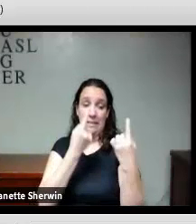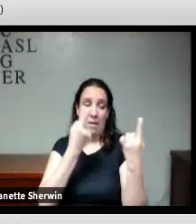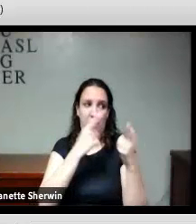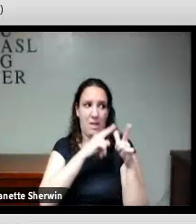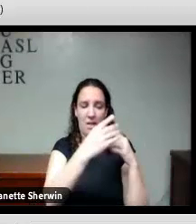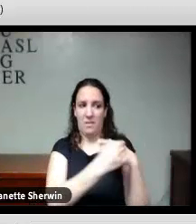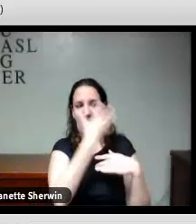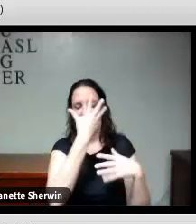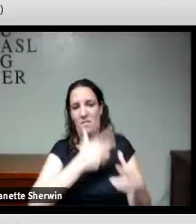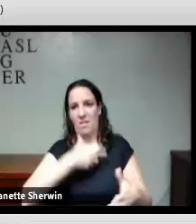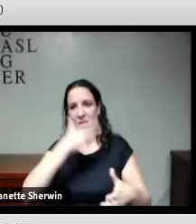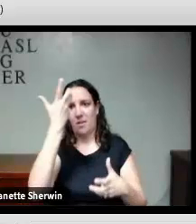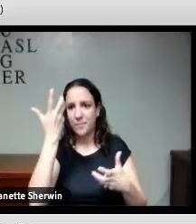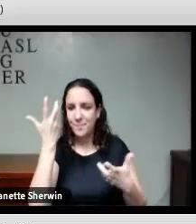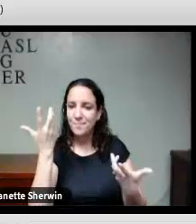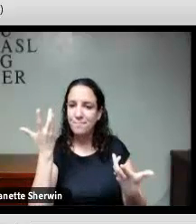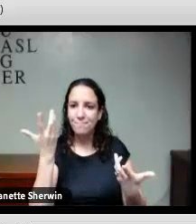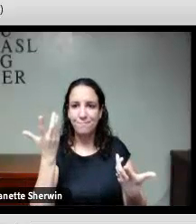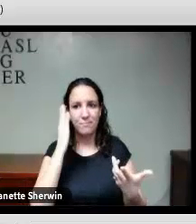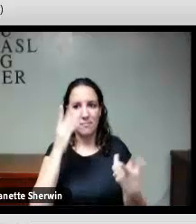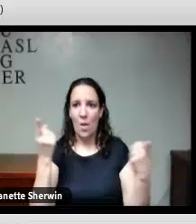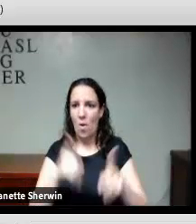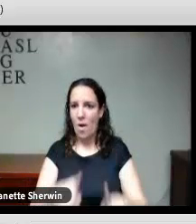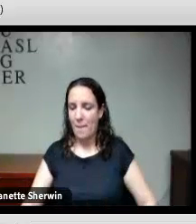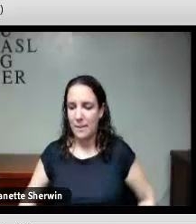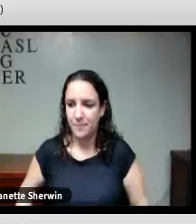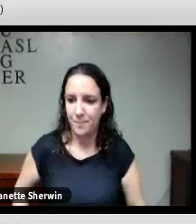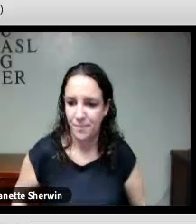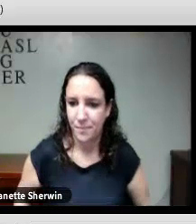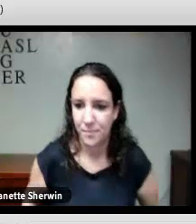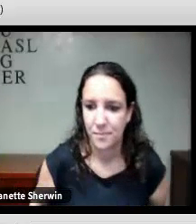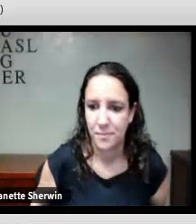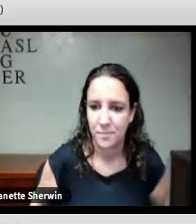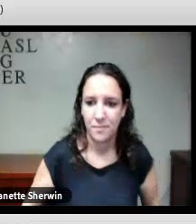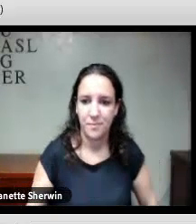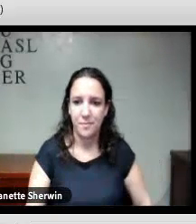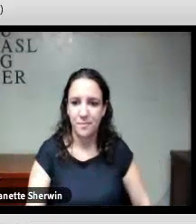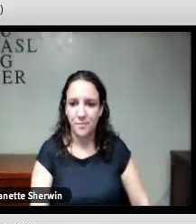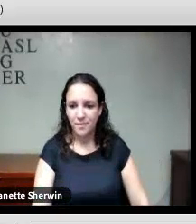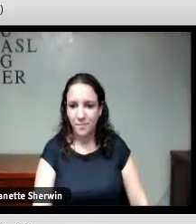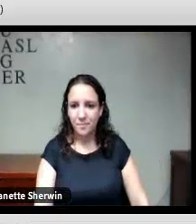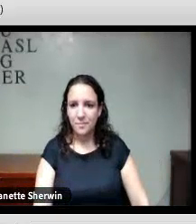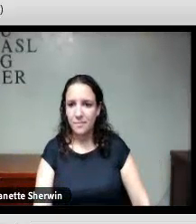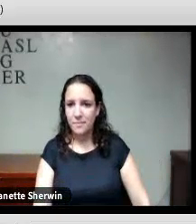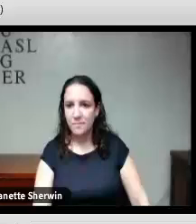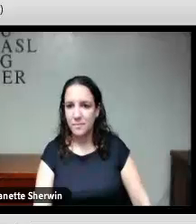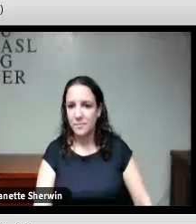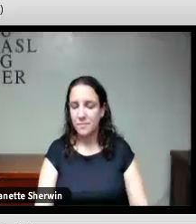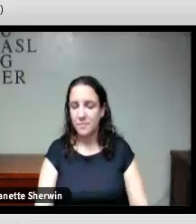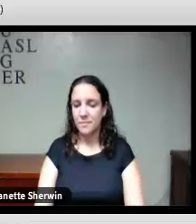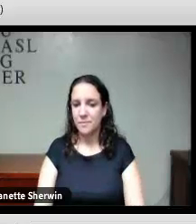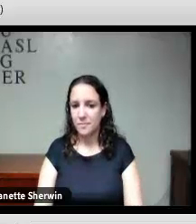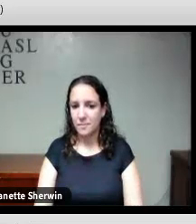whatever. It's going to happen. But if we can lessen that a little bit, then our interactions are going to be more positive.